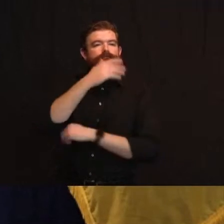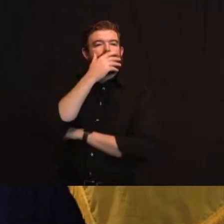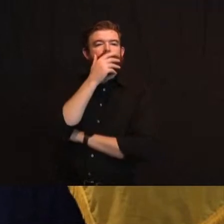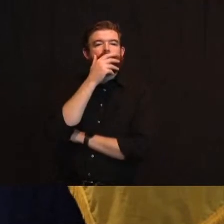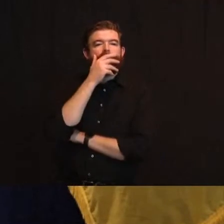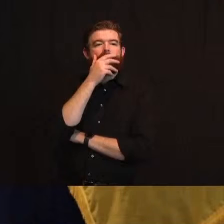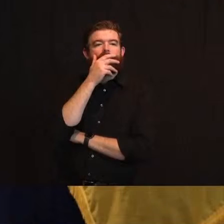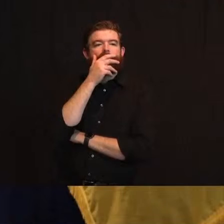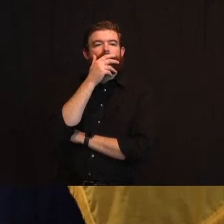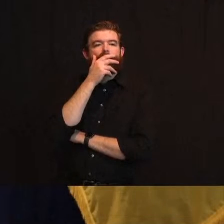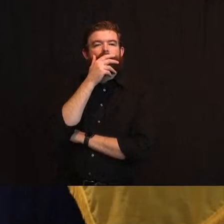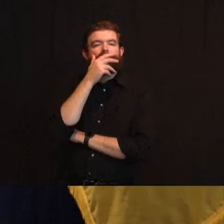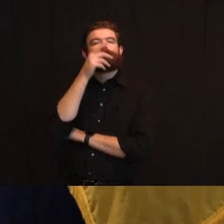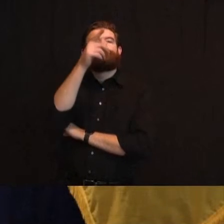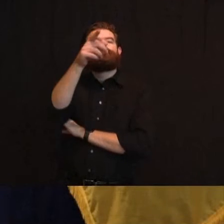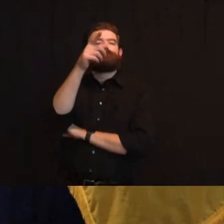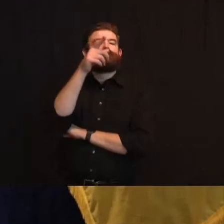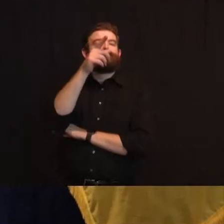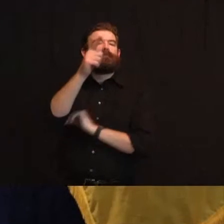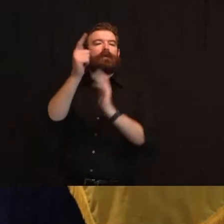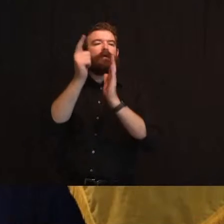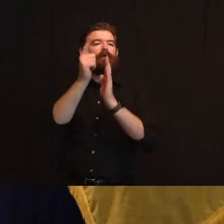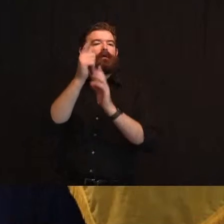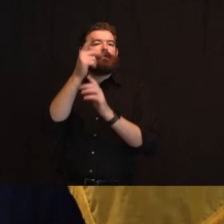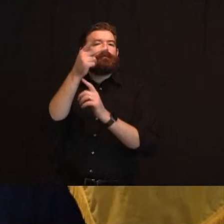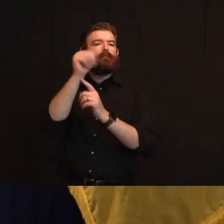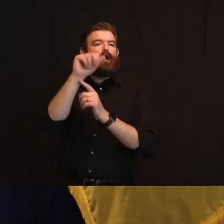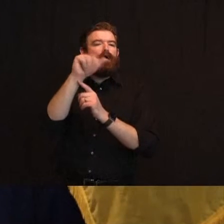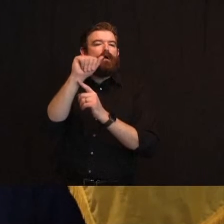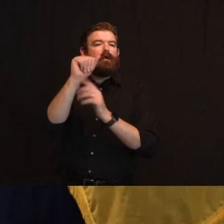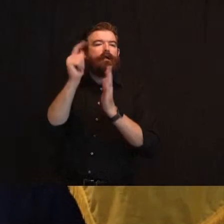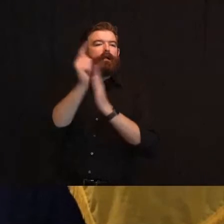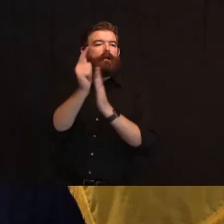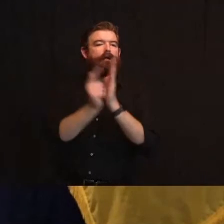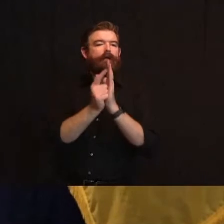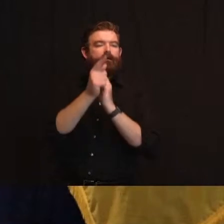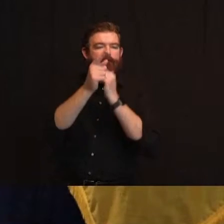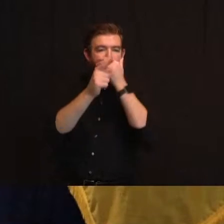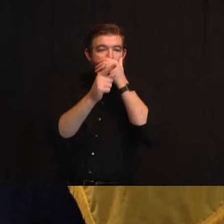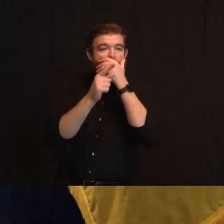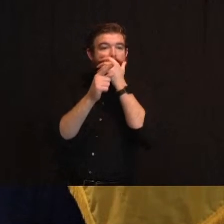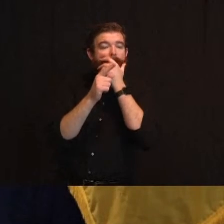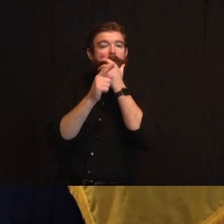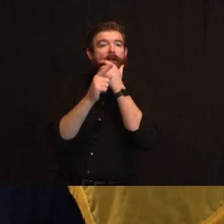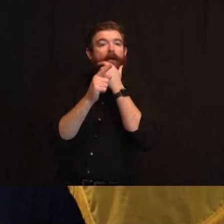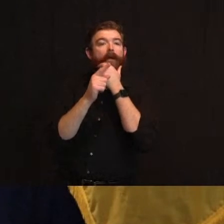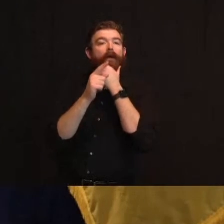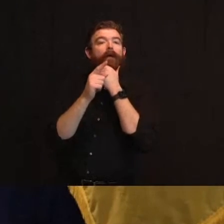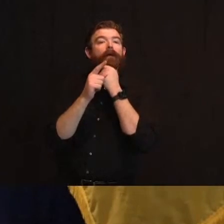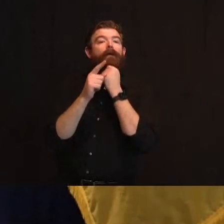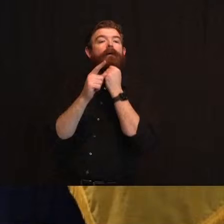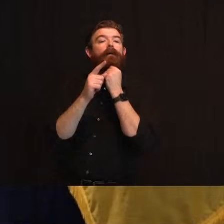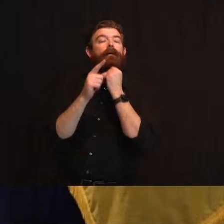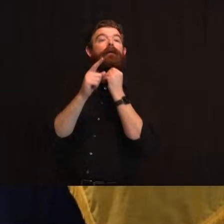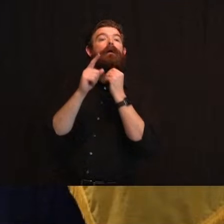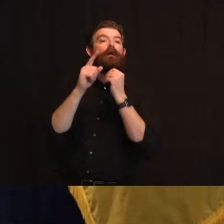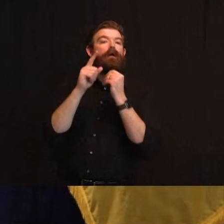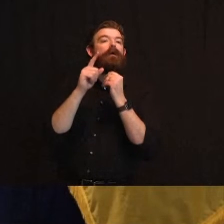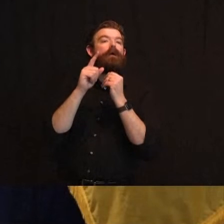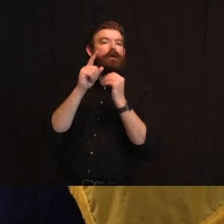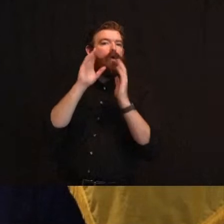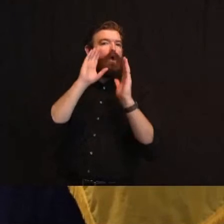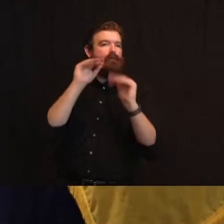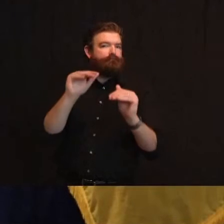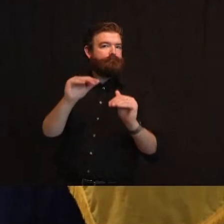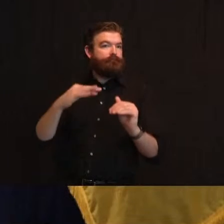Judy will correct me. The further out you're asking, the more confidence I have that we can be in a room together. I don't see a whole lot of gathering in